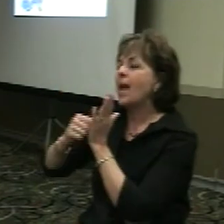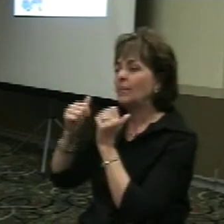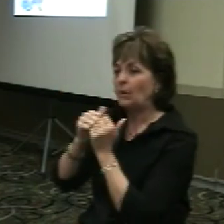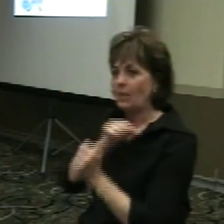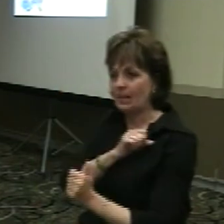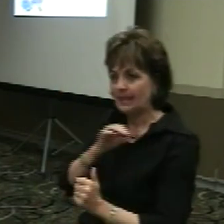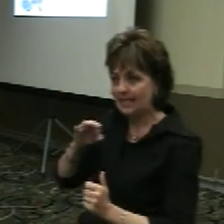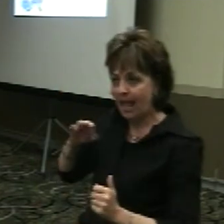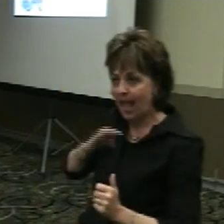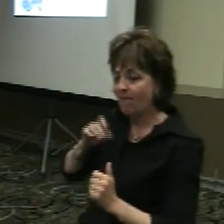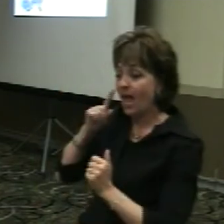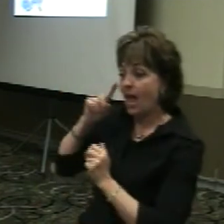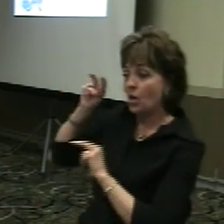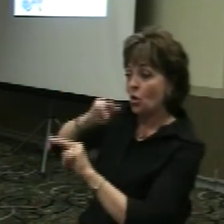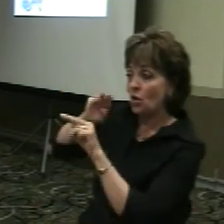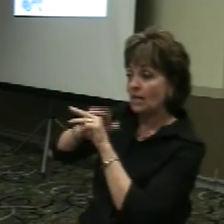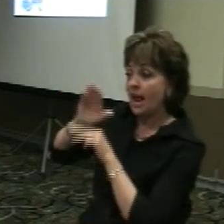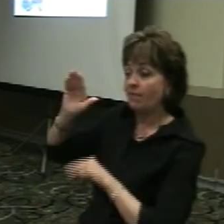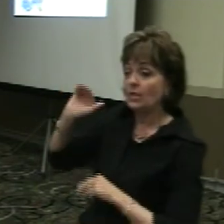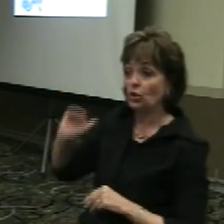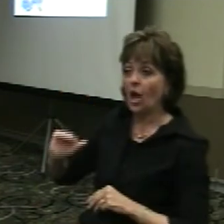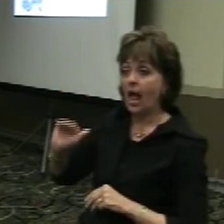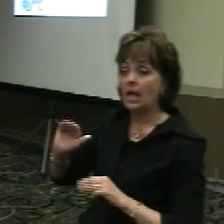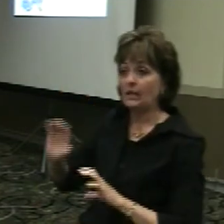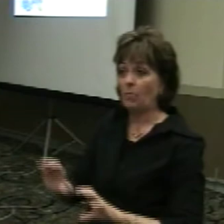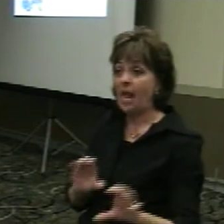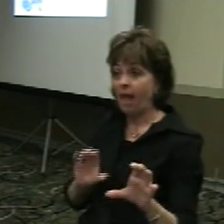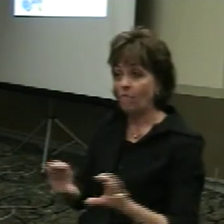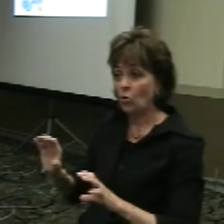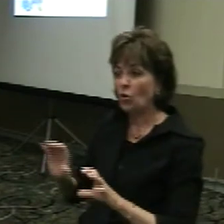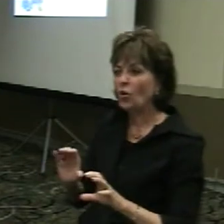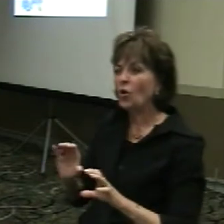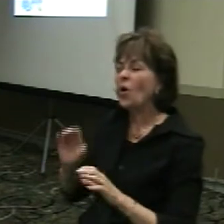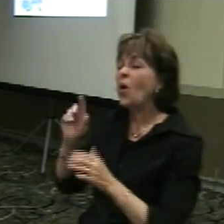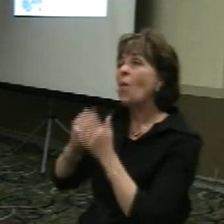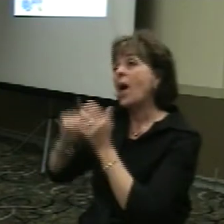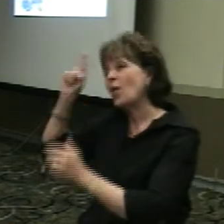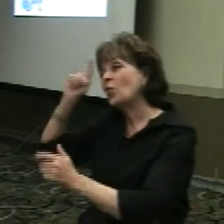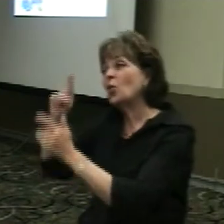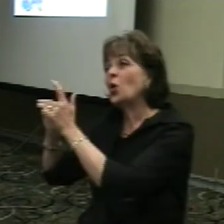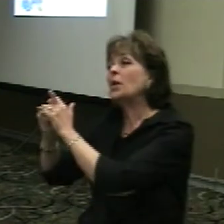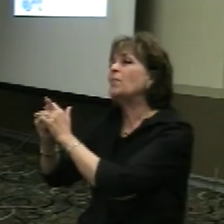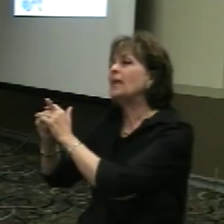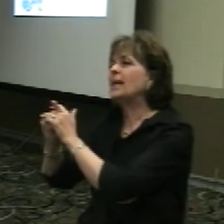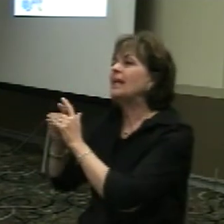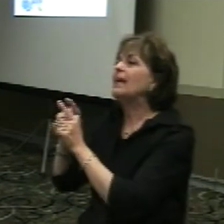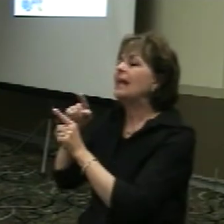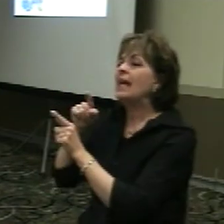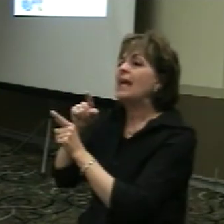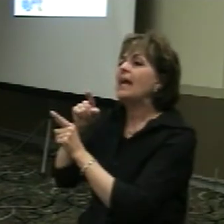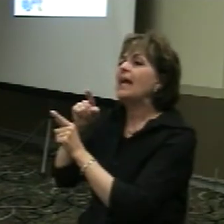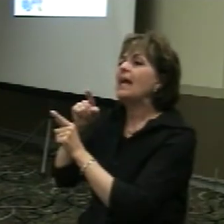and looked at the child's behavior, what's occurred to me is that